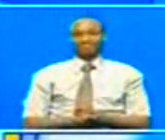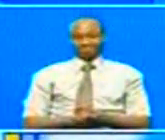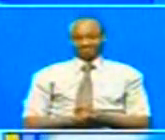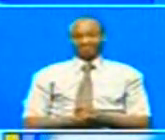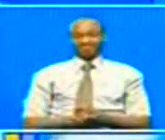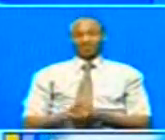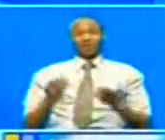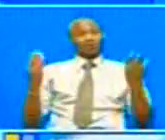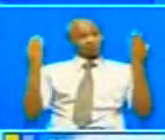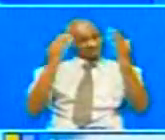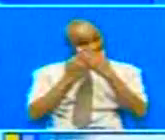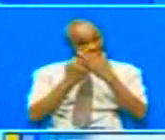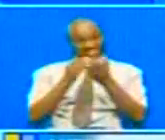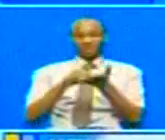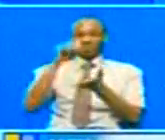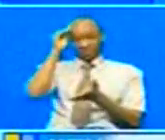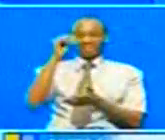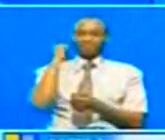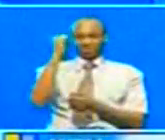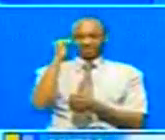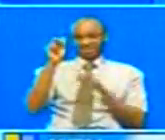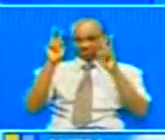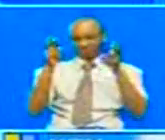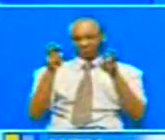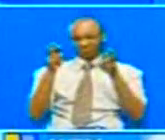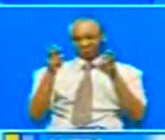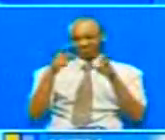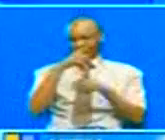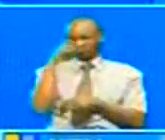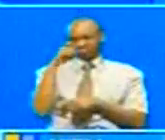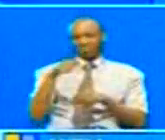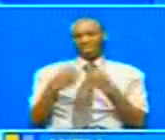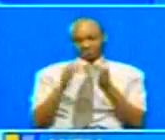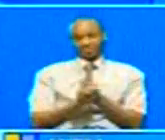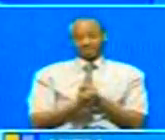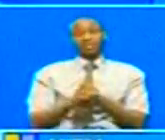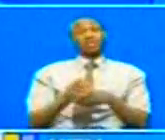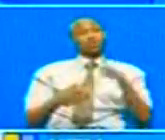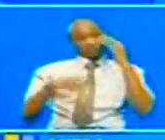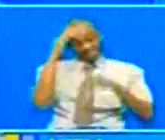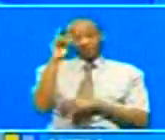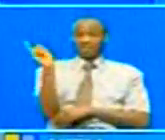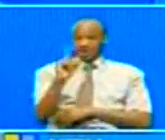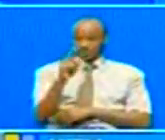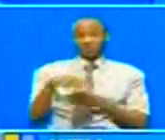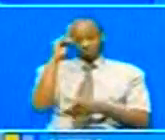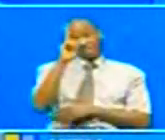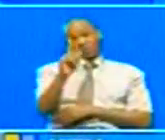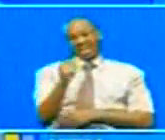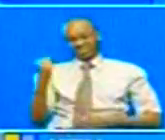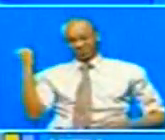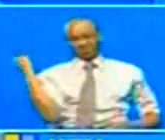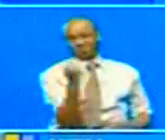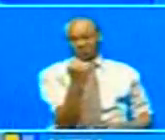Next tonight, we talk about student politics, the ugly kind. A student from the University of Nairobi was earlier today